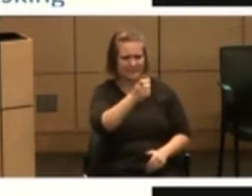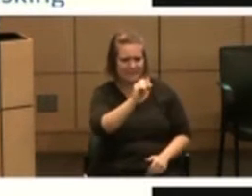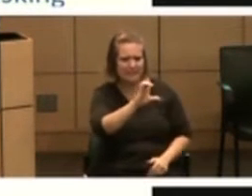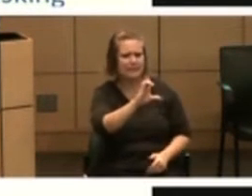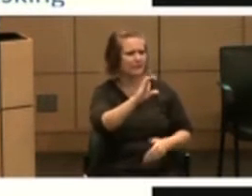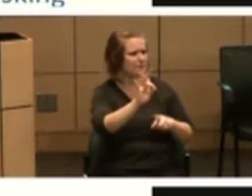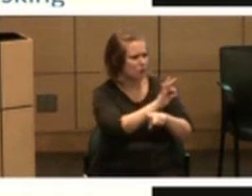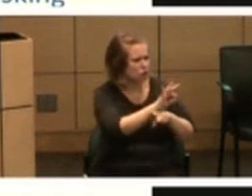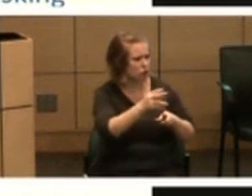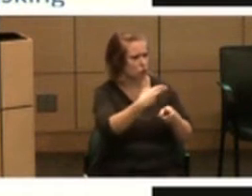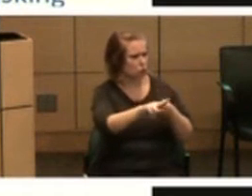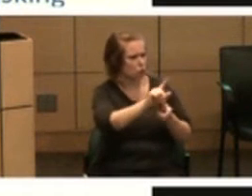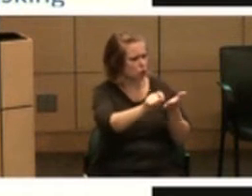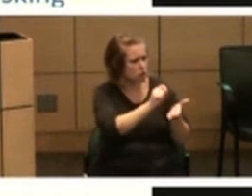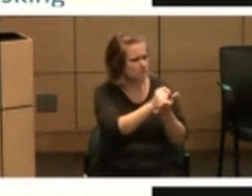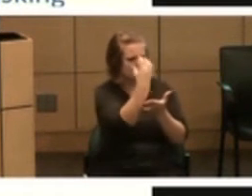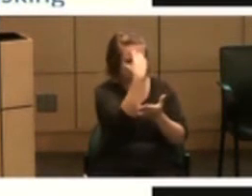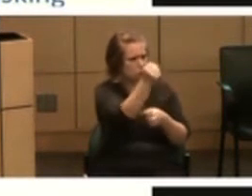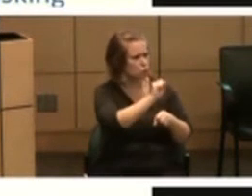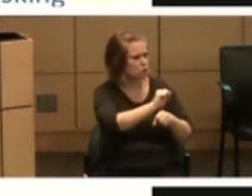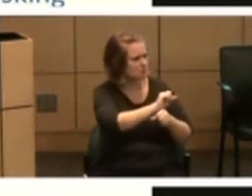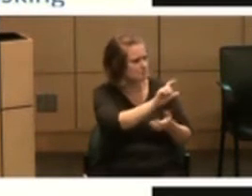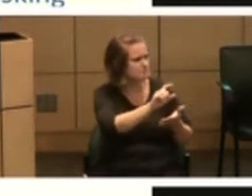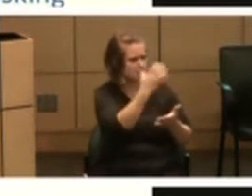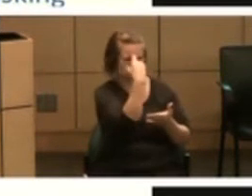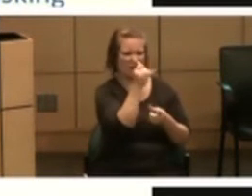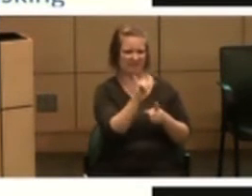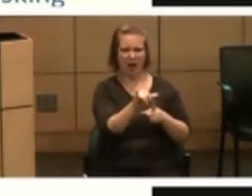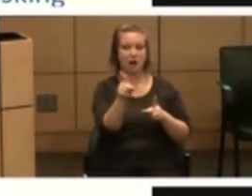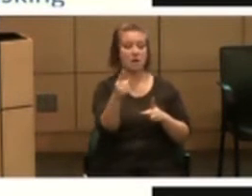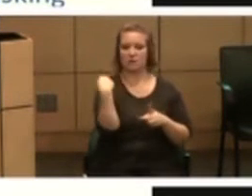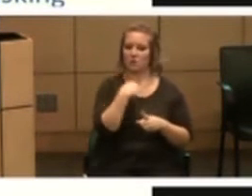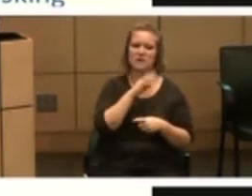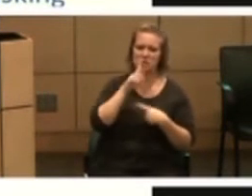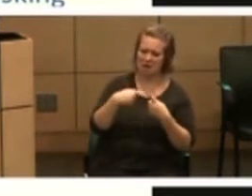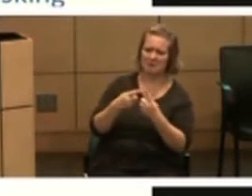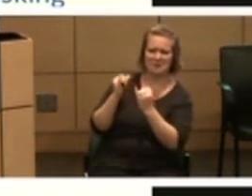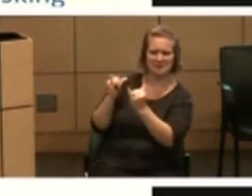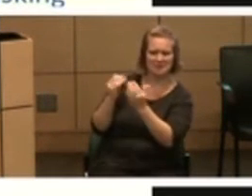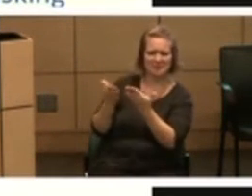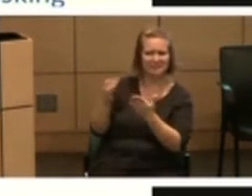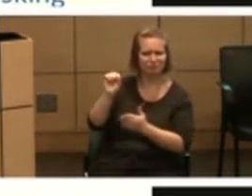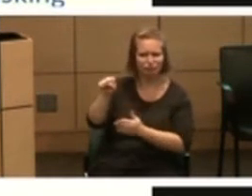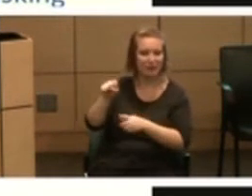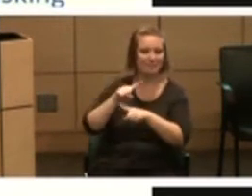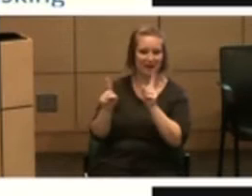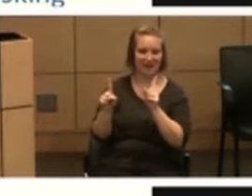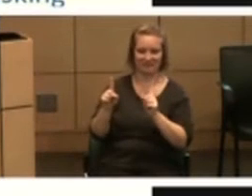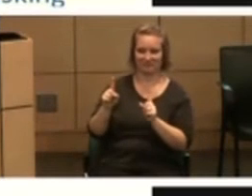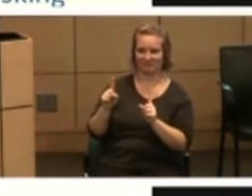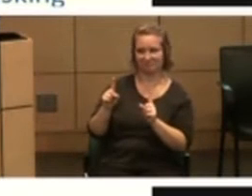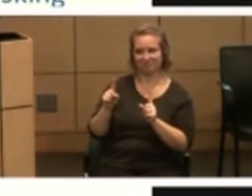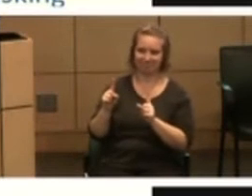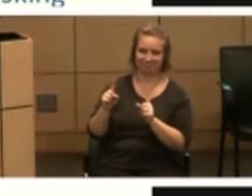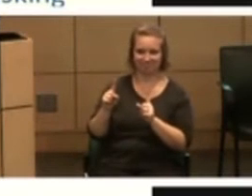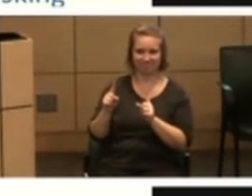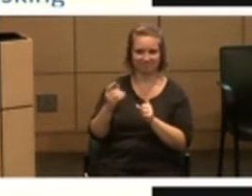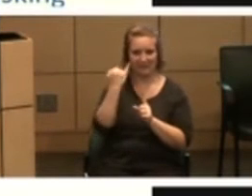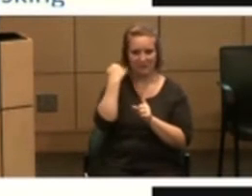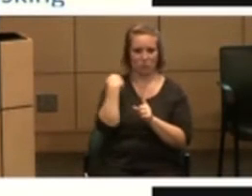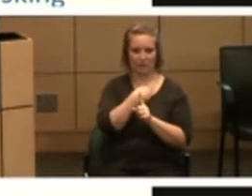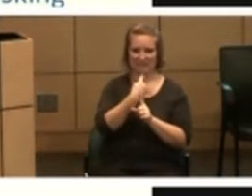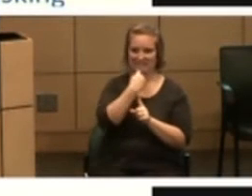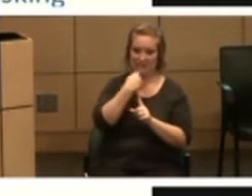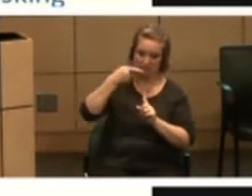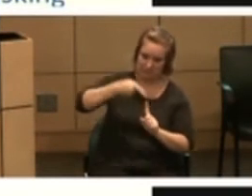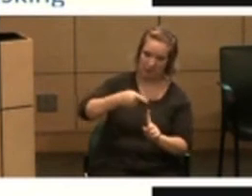and short-term memory and working memory. And I think we're actually talking about the same things. It's just that whether it's specific to the auditory